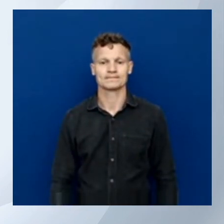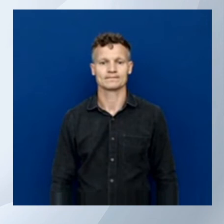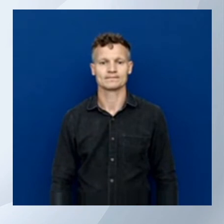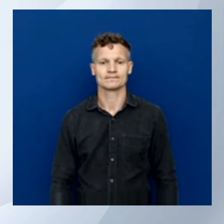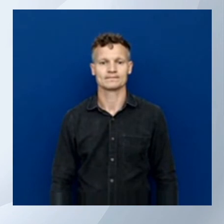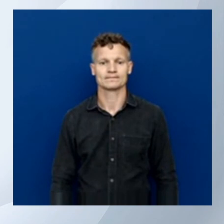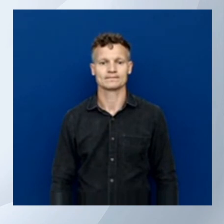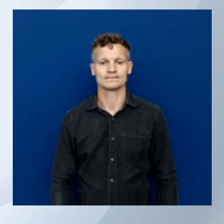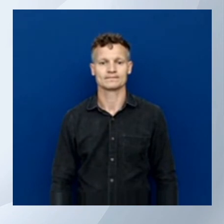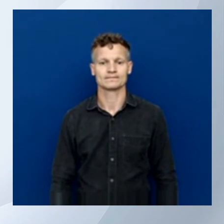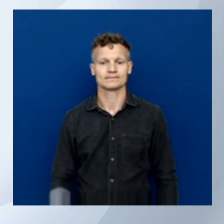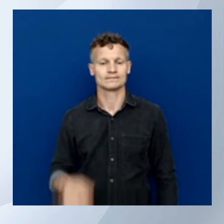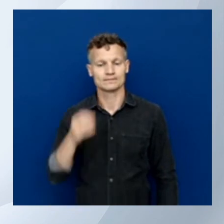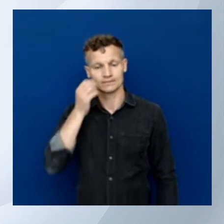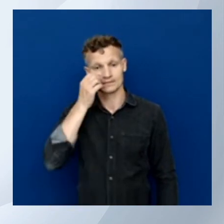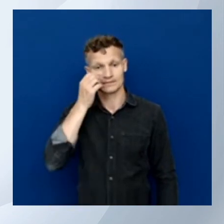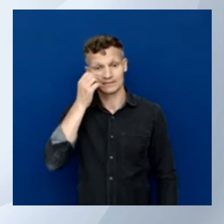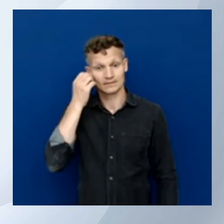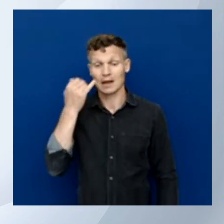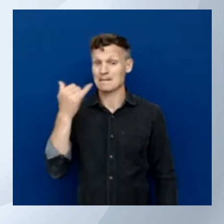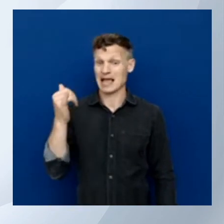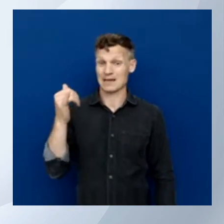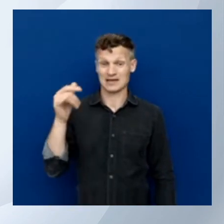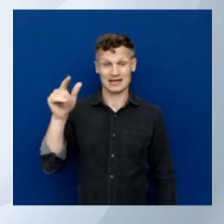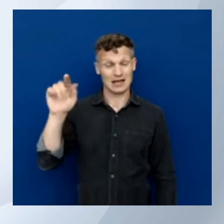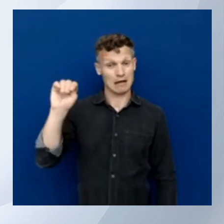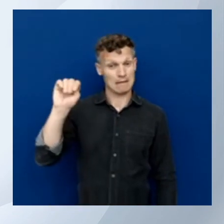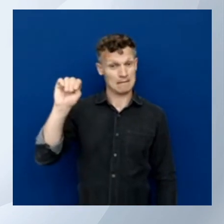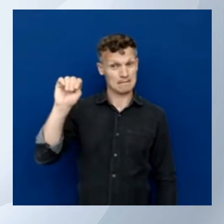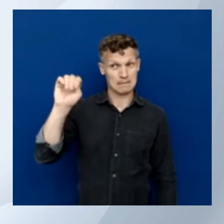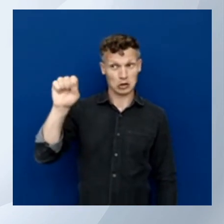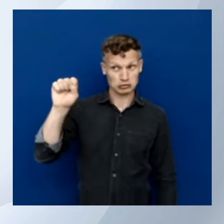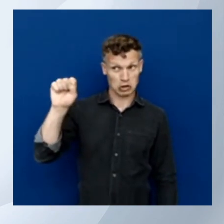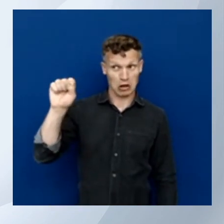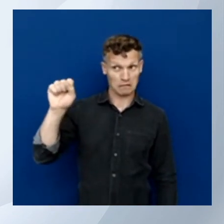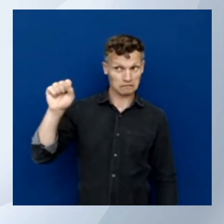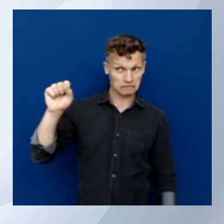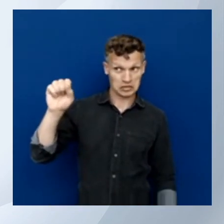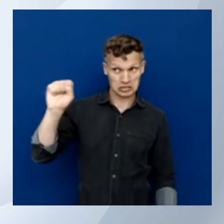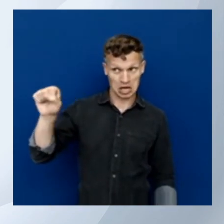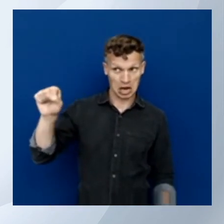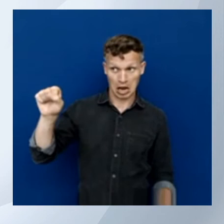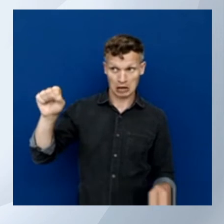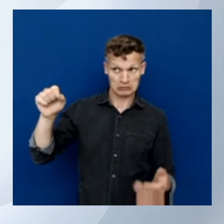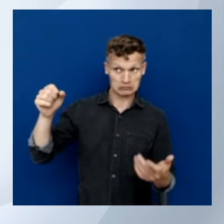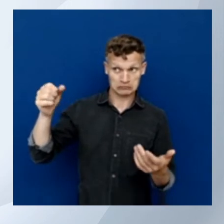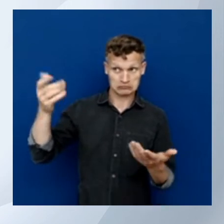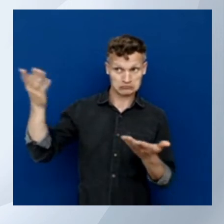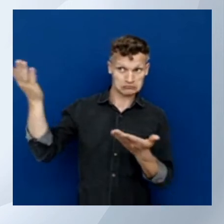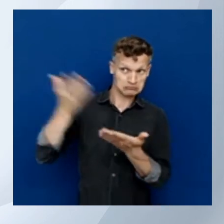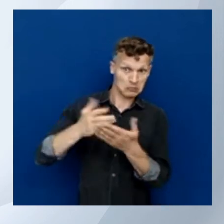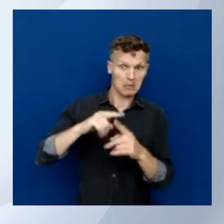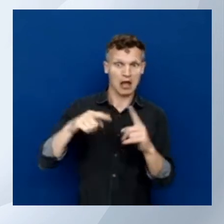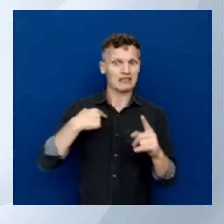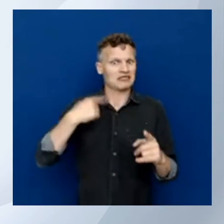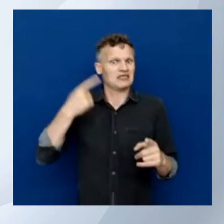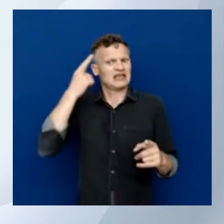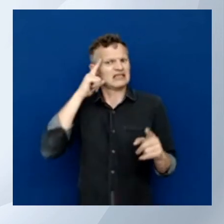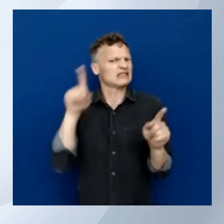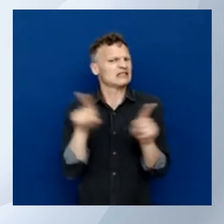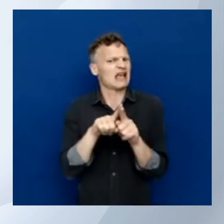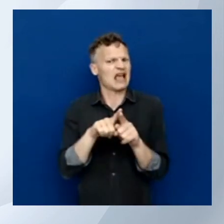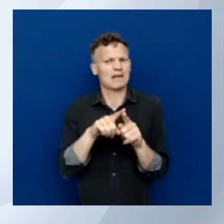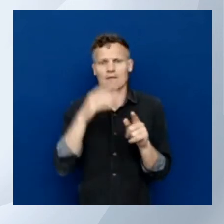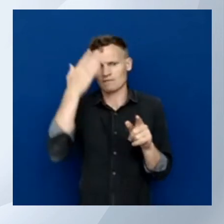Azure Front Door as well. So it will automatically check when you try and post some data off to